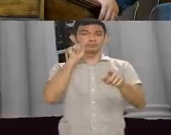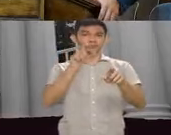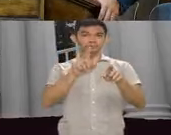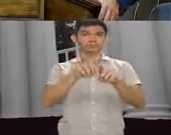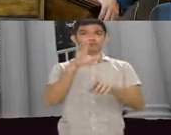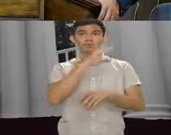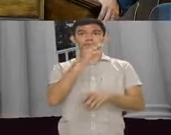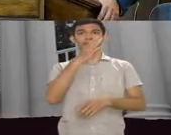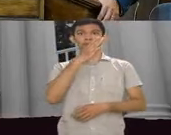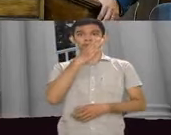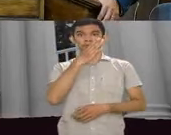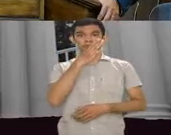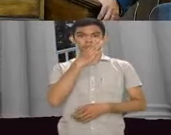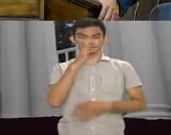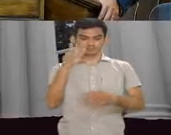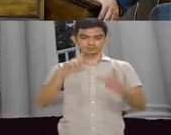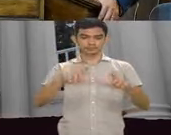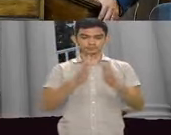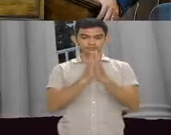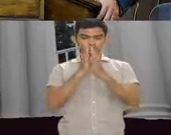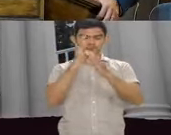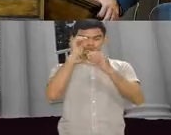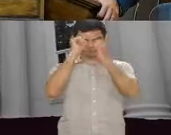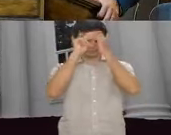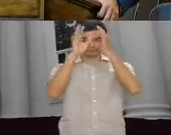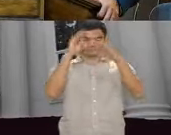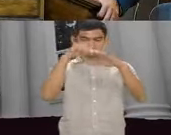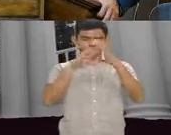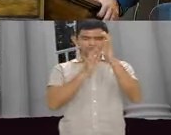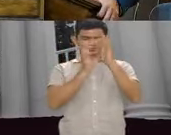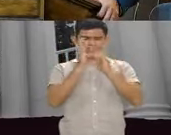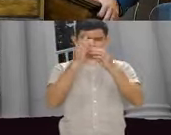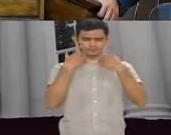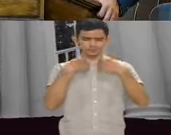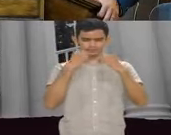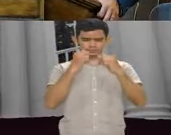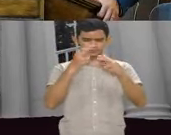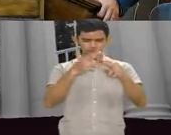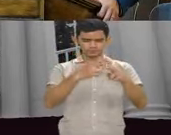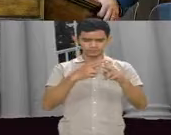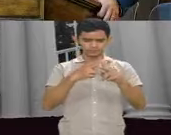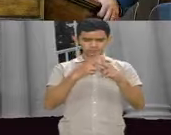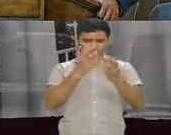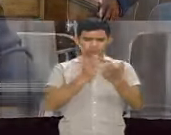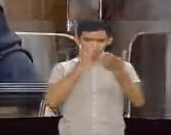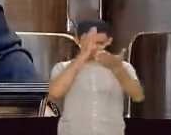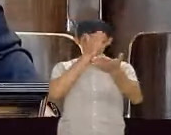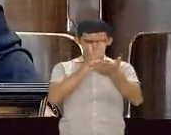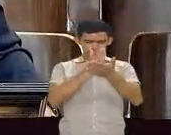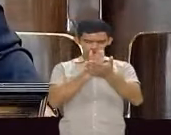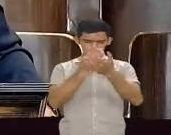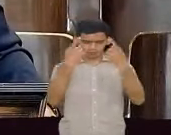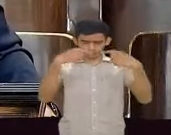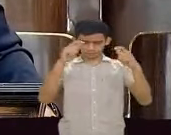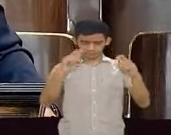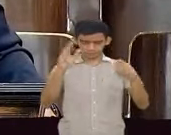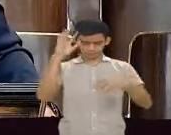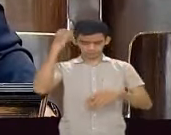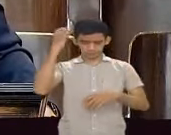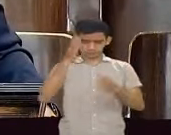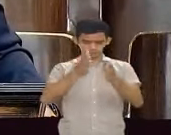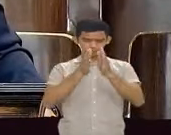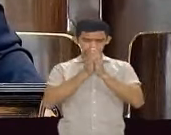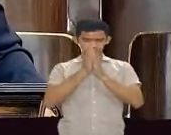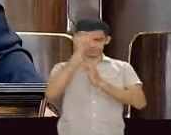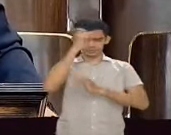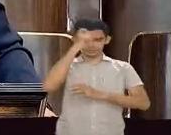sister and mother. Let us pray. Father, in Jesus' mighty name, we come to your throne of grace asking for your wisdom.